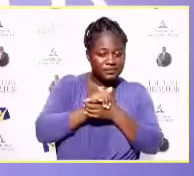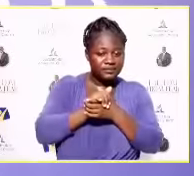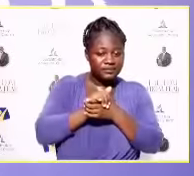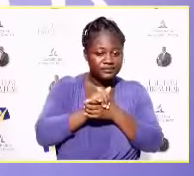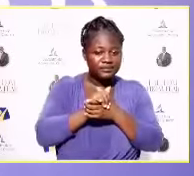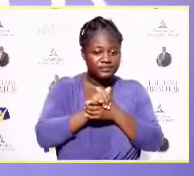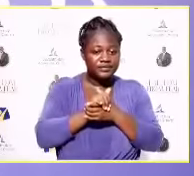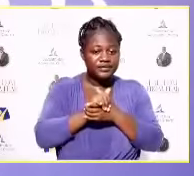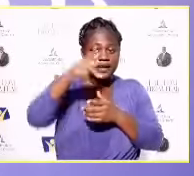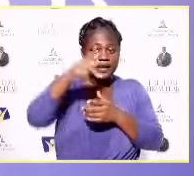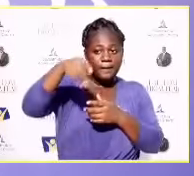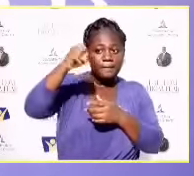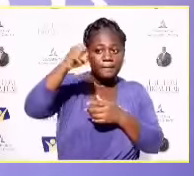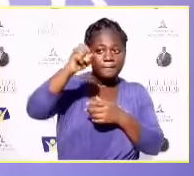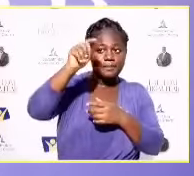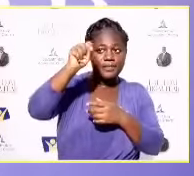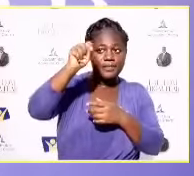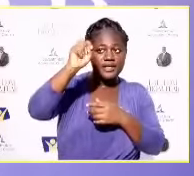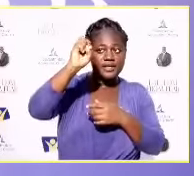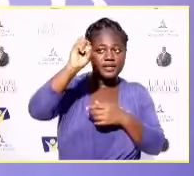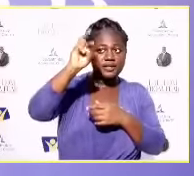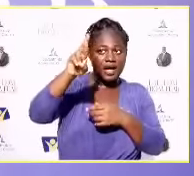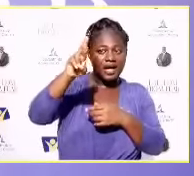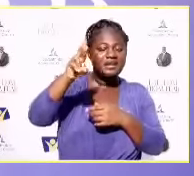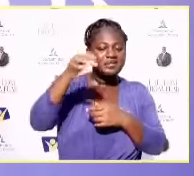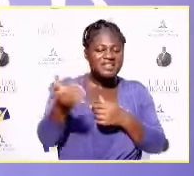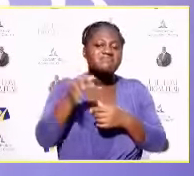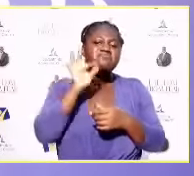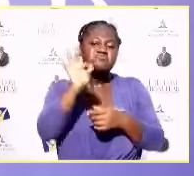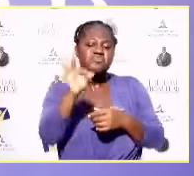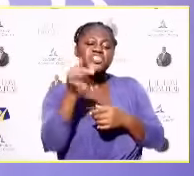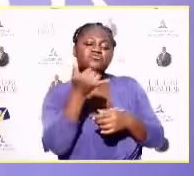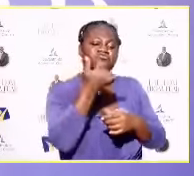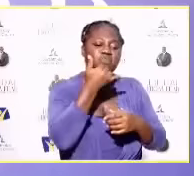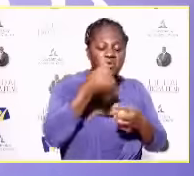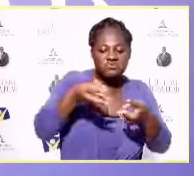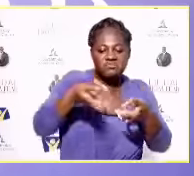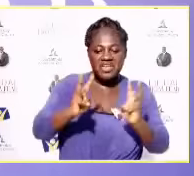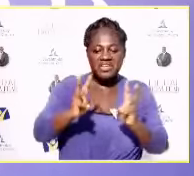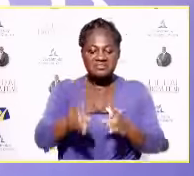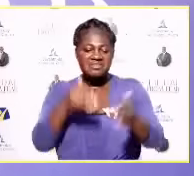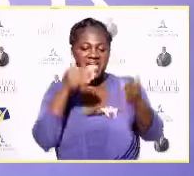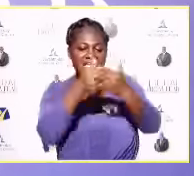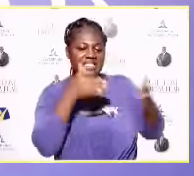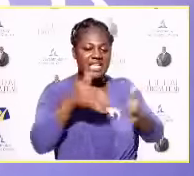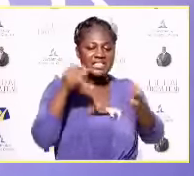Peter is condemning false preachers. Na Peter okasetia